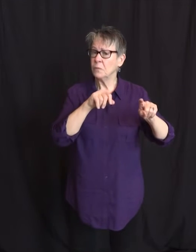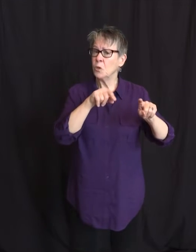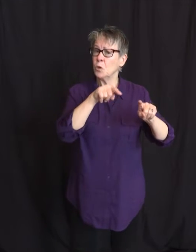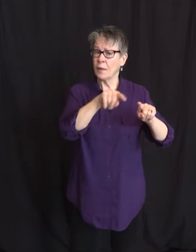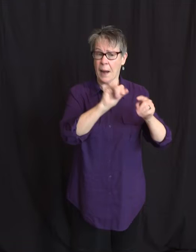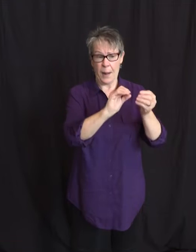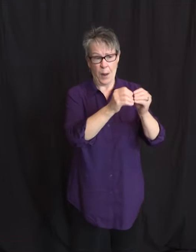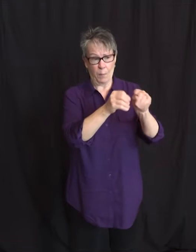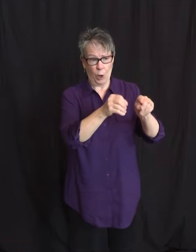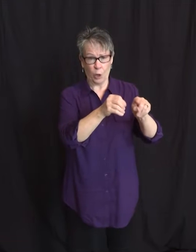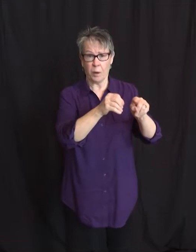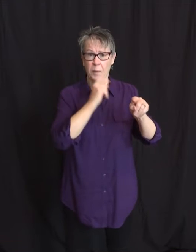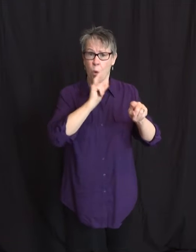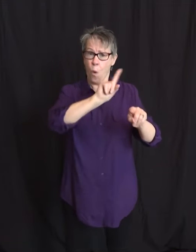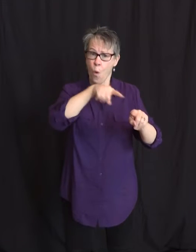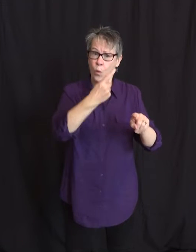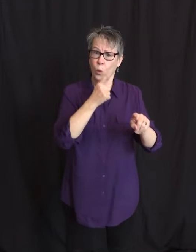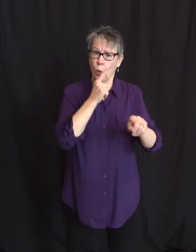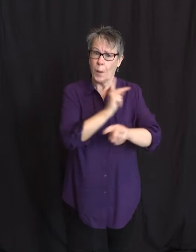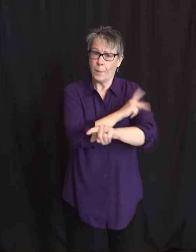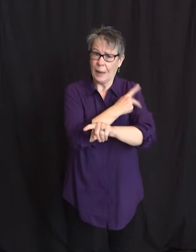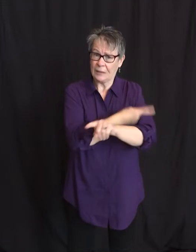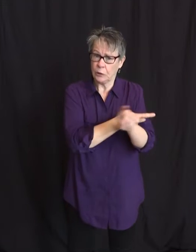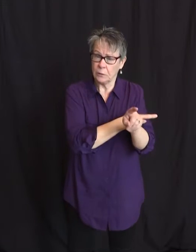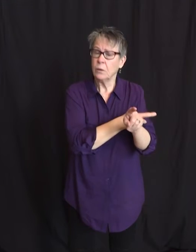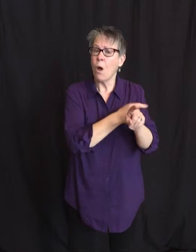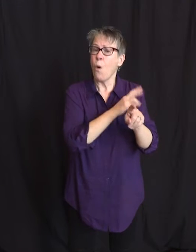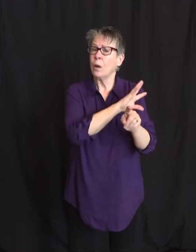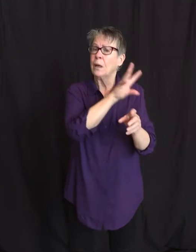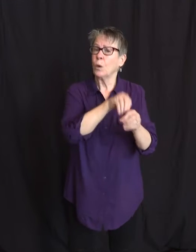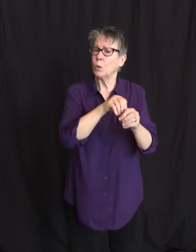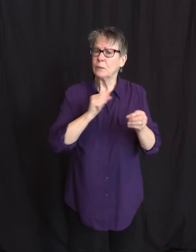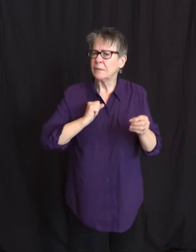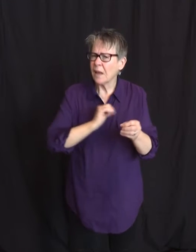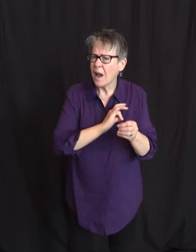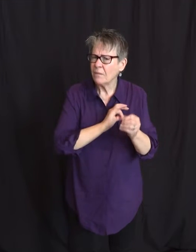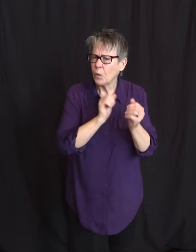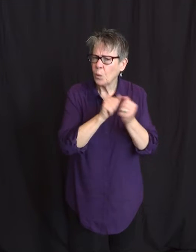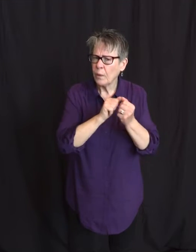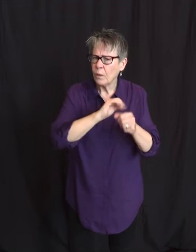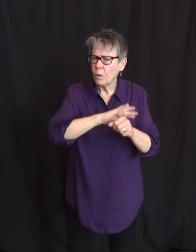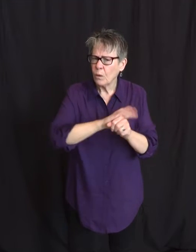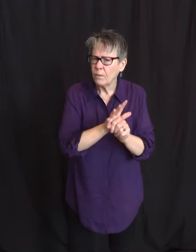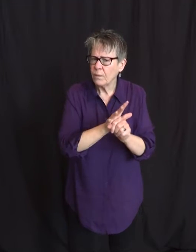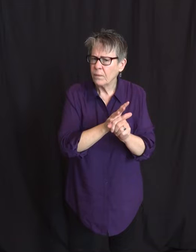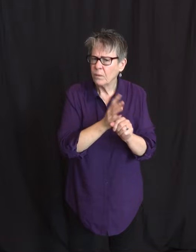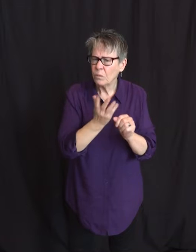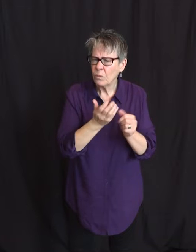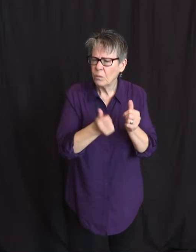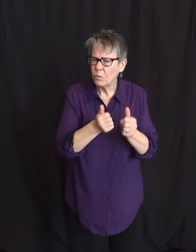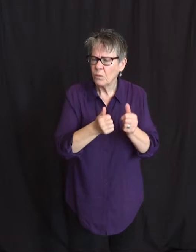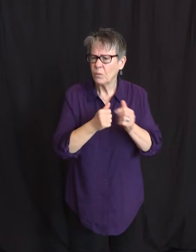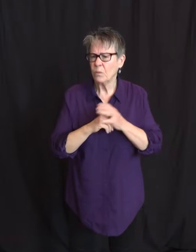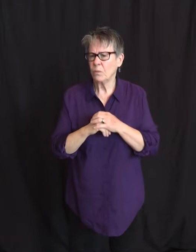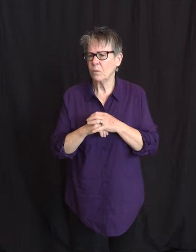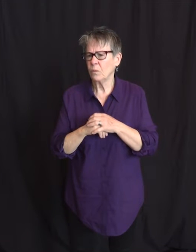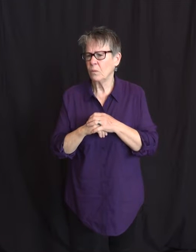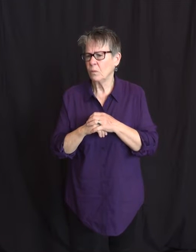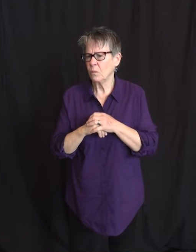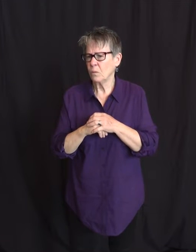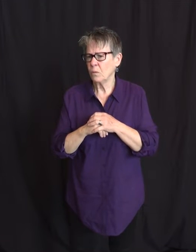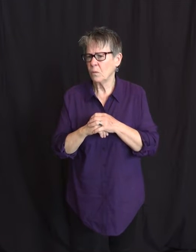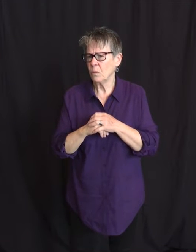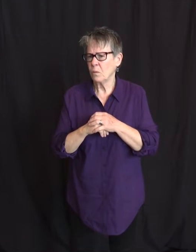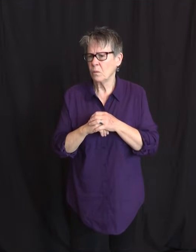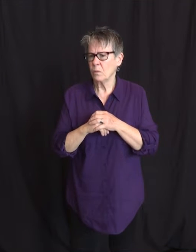of the benchmarks and kind of goals and ideas that you mentioned today, can you give us any insight into your priorities on what industries